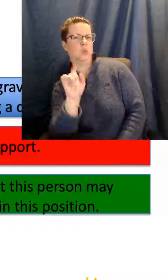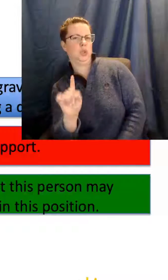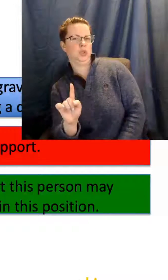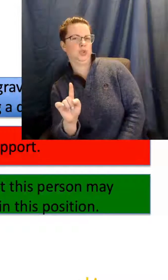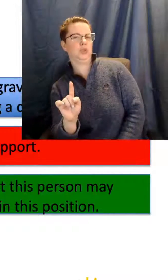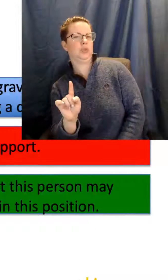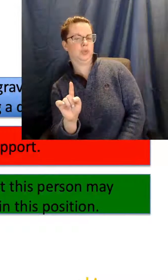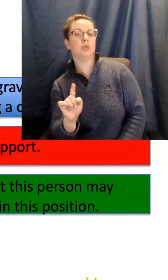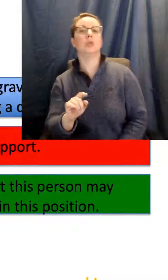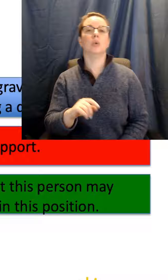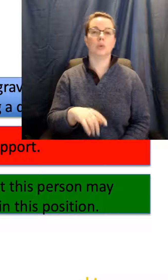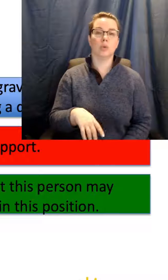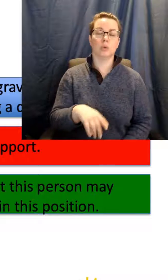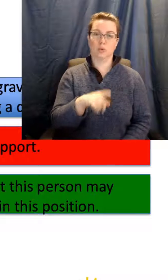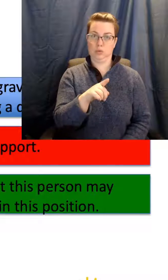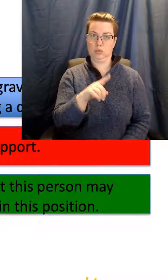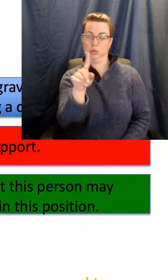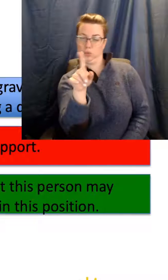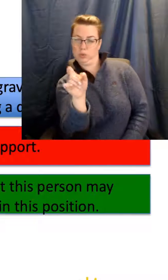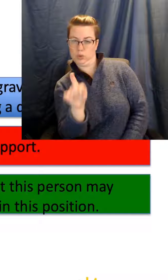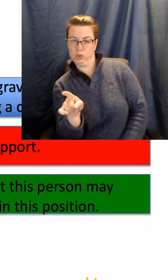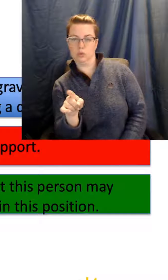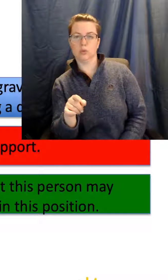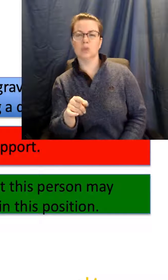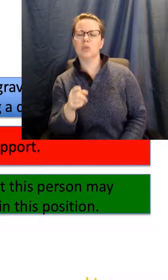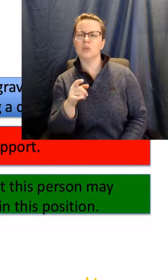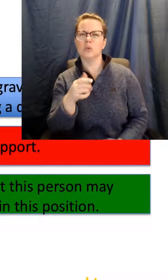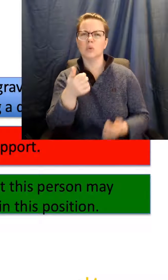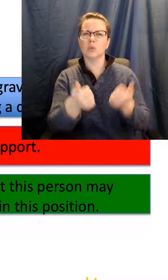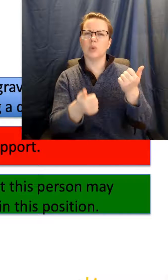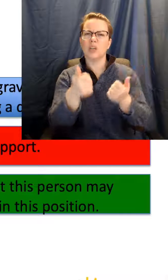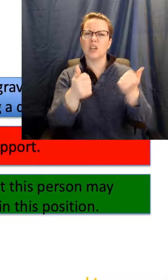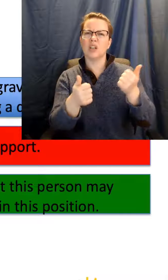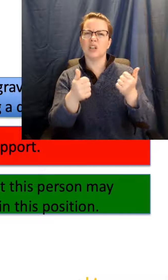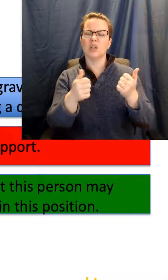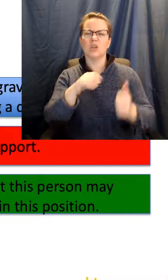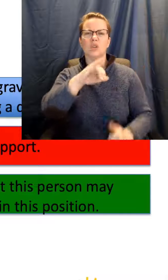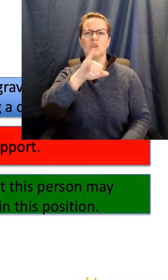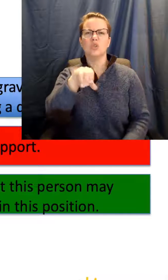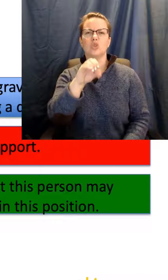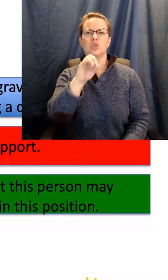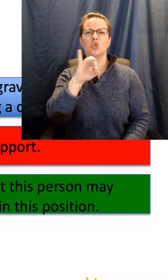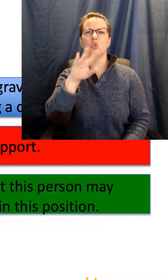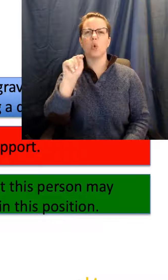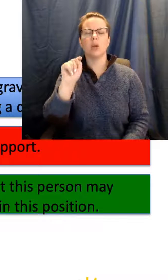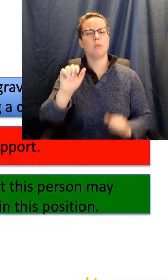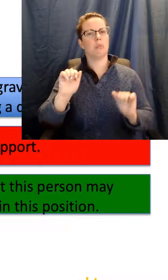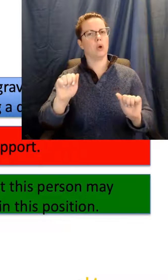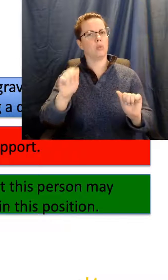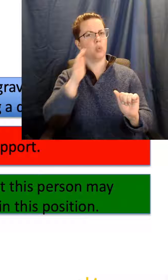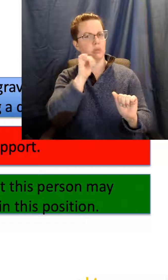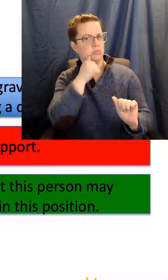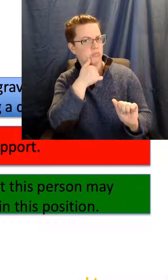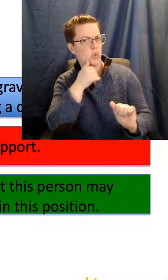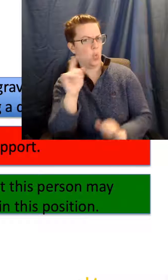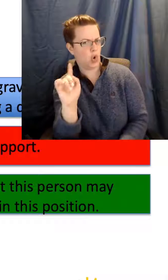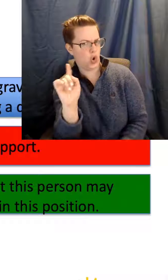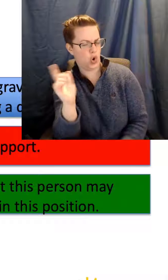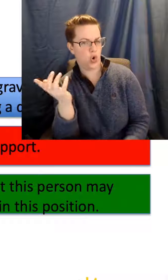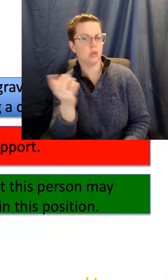is to label the center of gravity for the joints at risk. In this example on screen that I'm showing you right now, it's the shoulder.